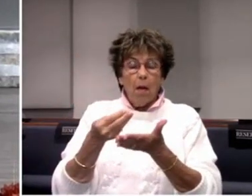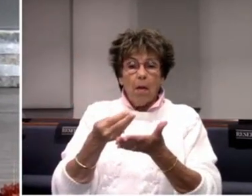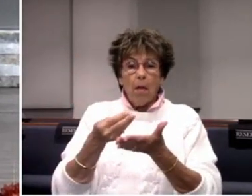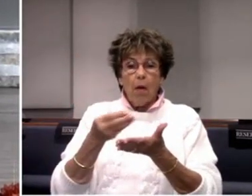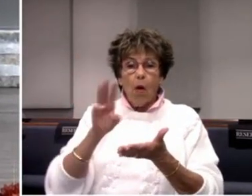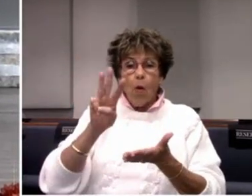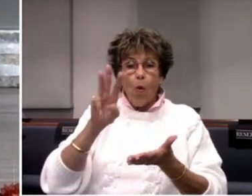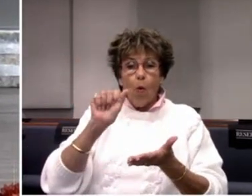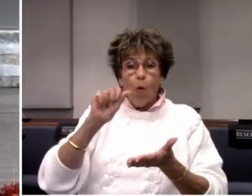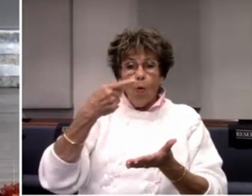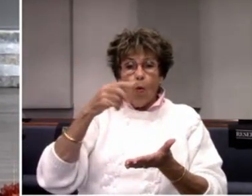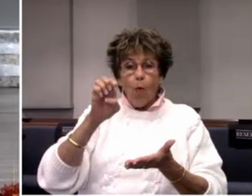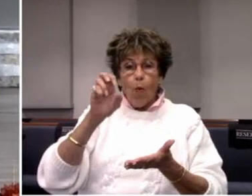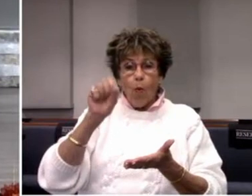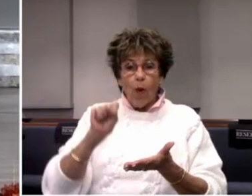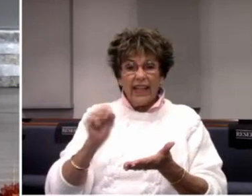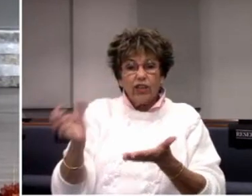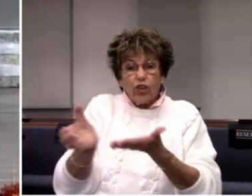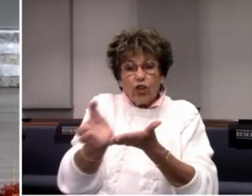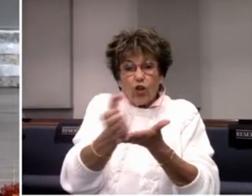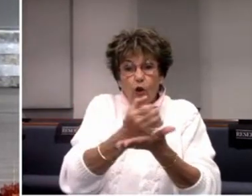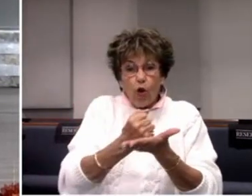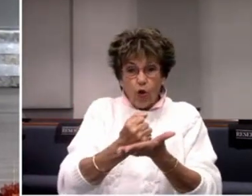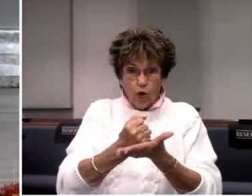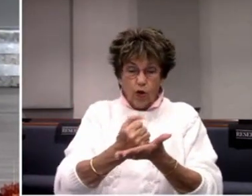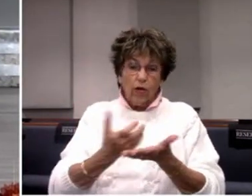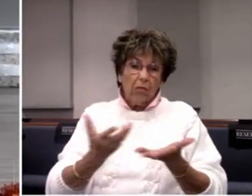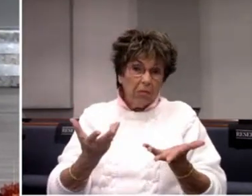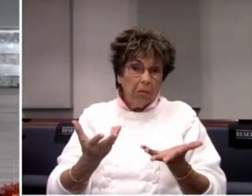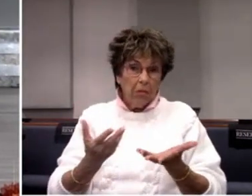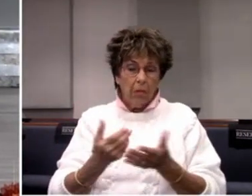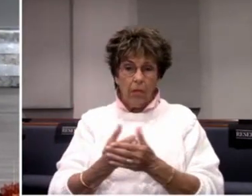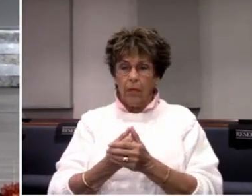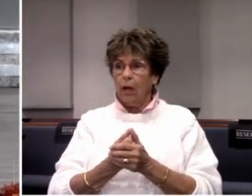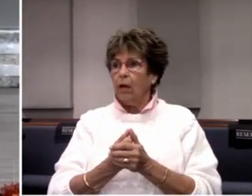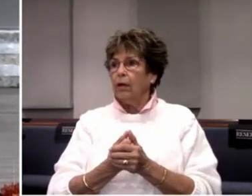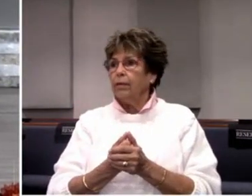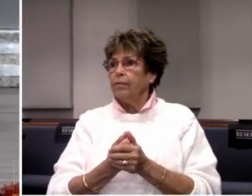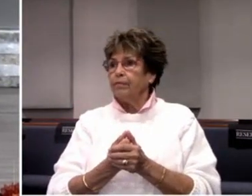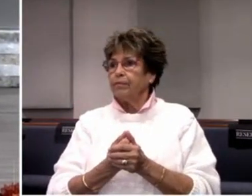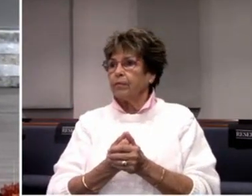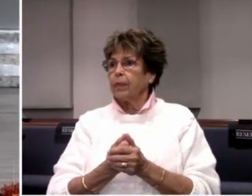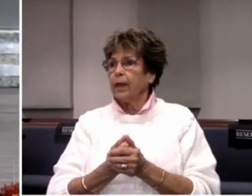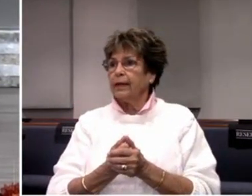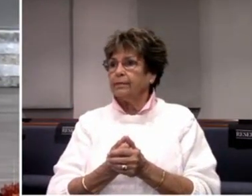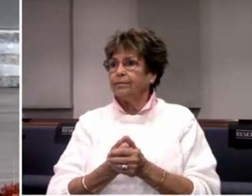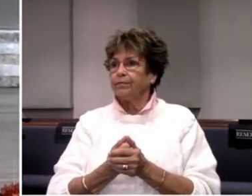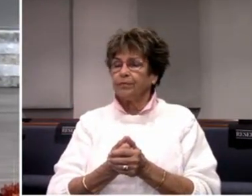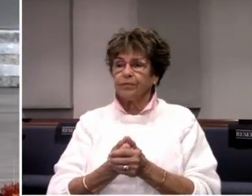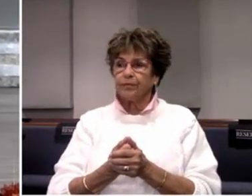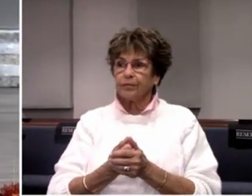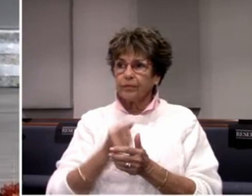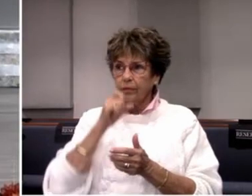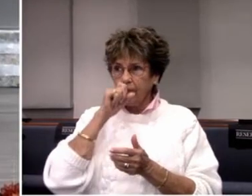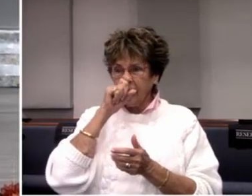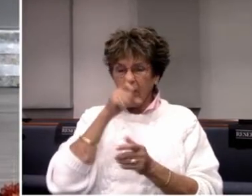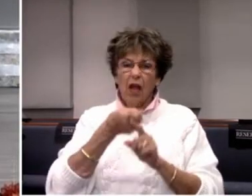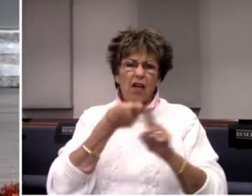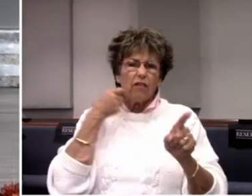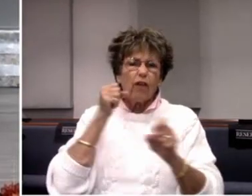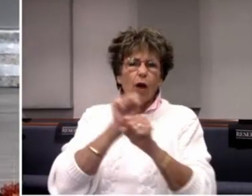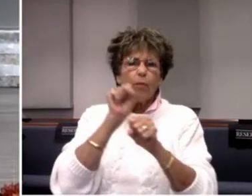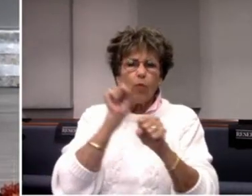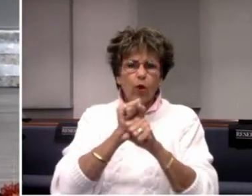we provide payment for wages off of works because